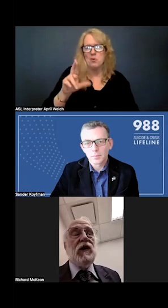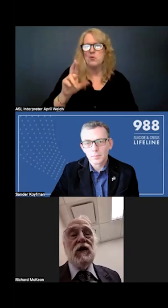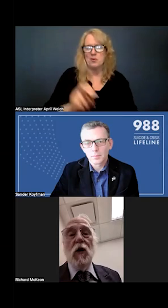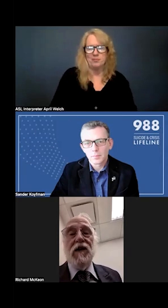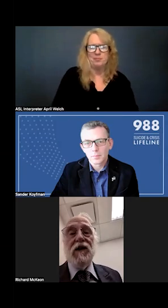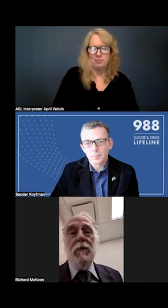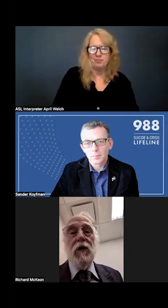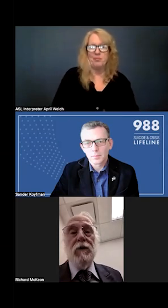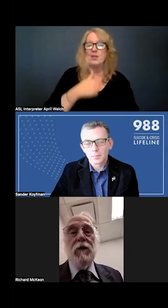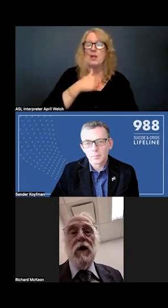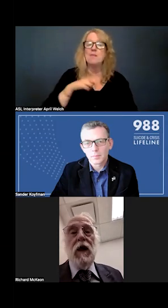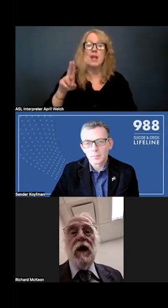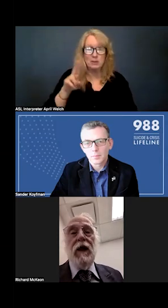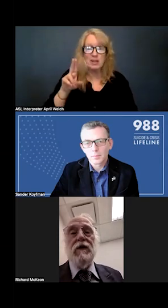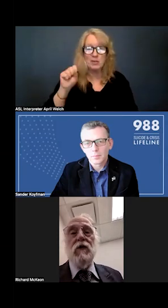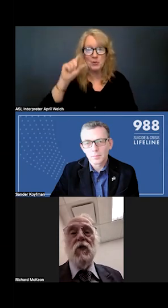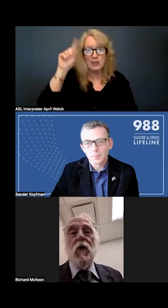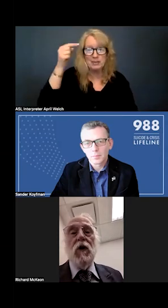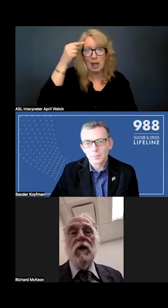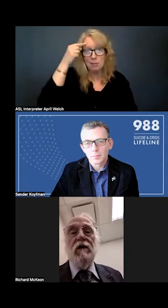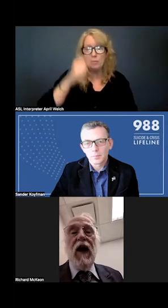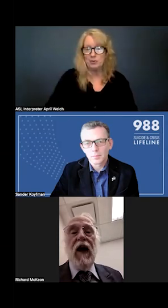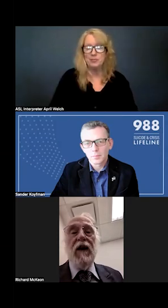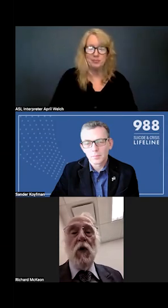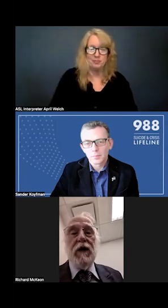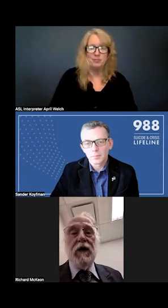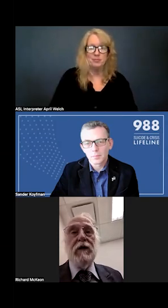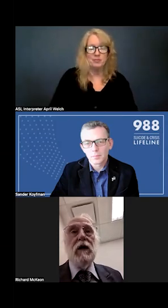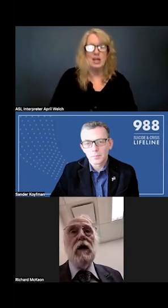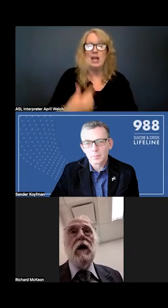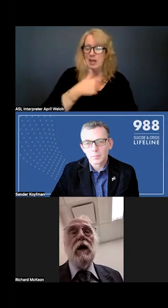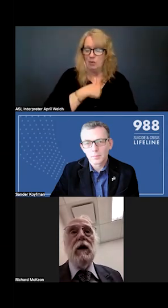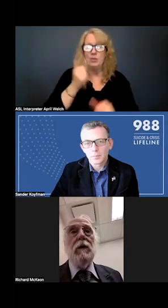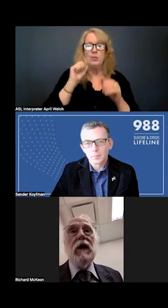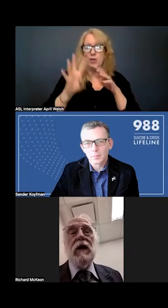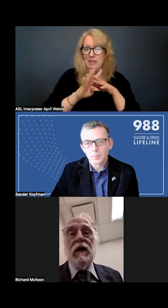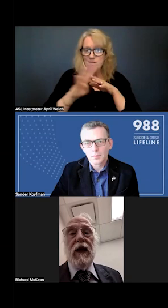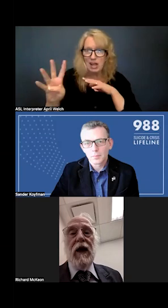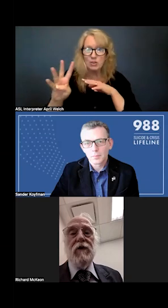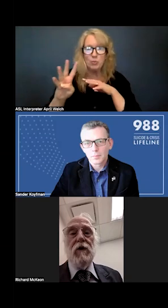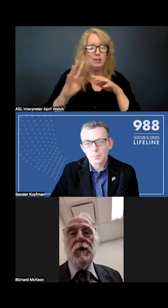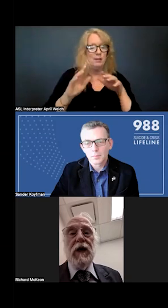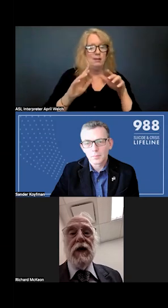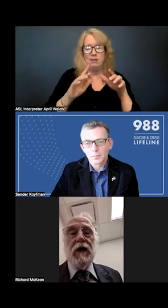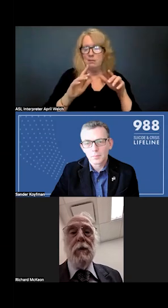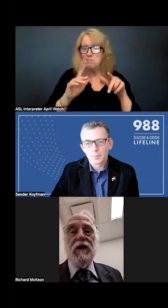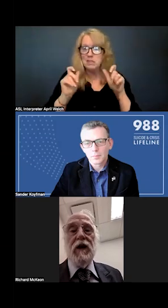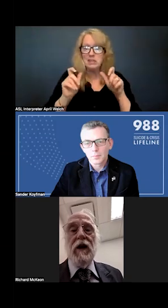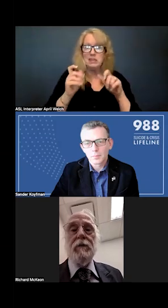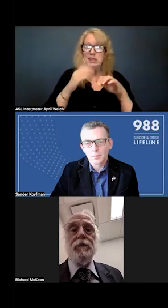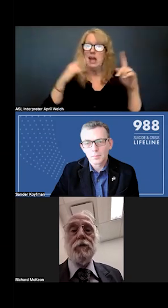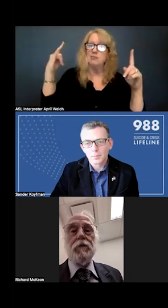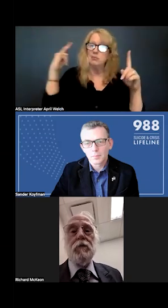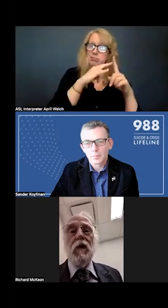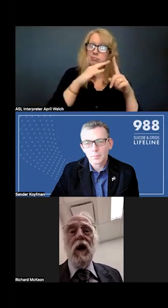I was at the U.S. Capitol, and we were evacuated immediately after a plane hit the